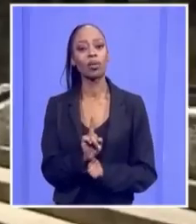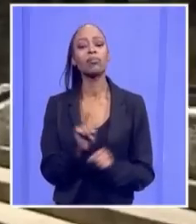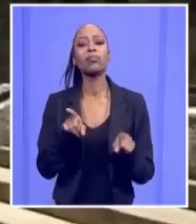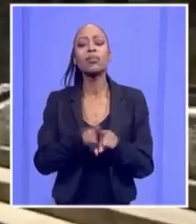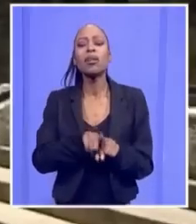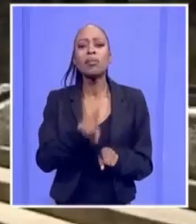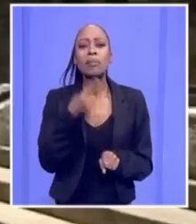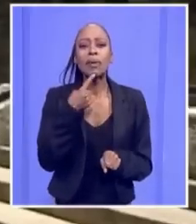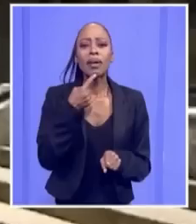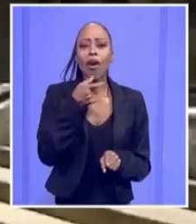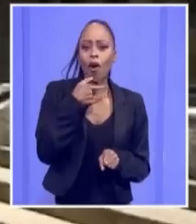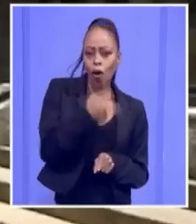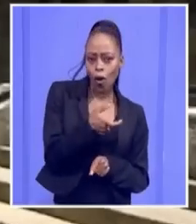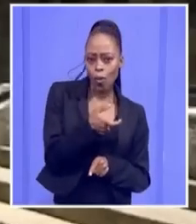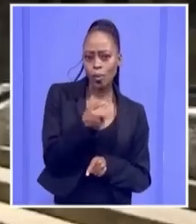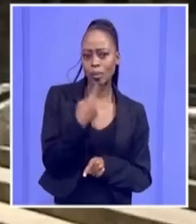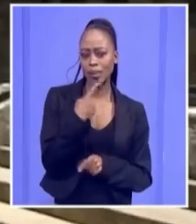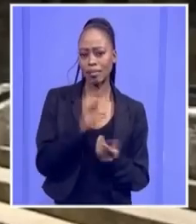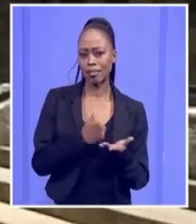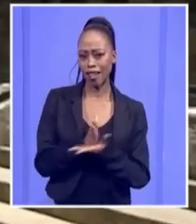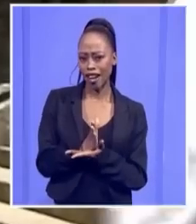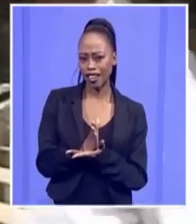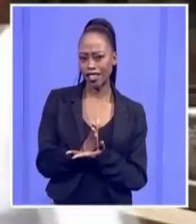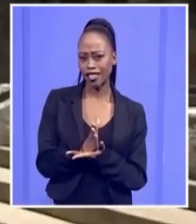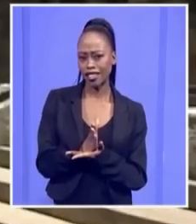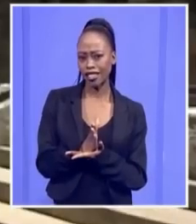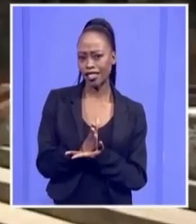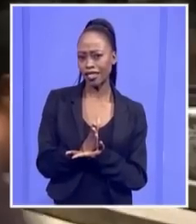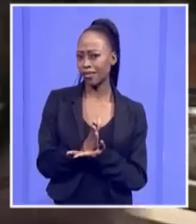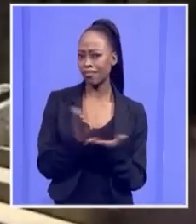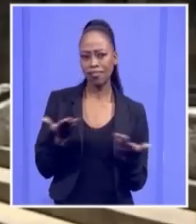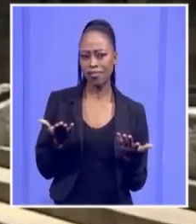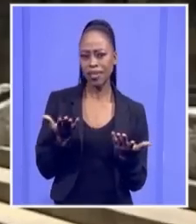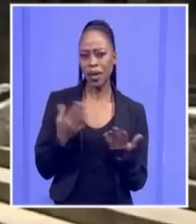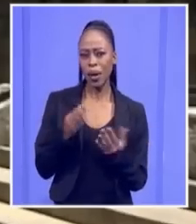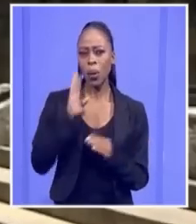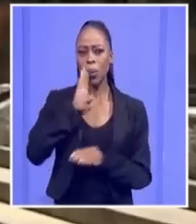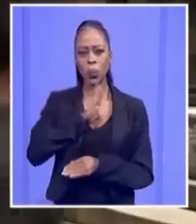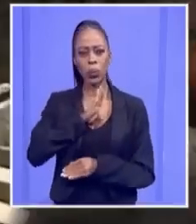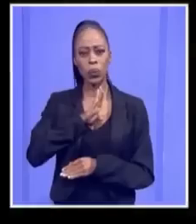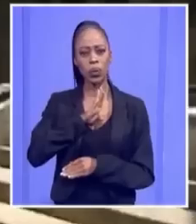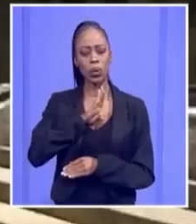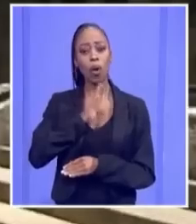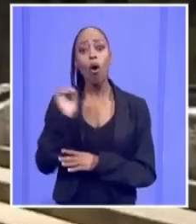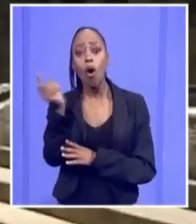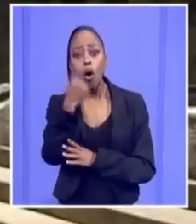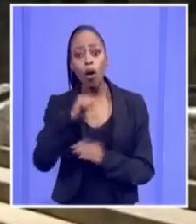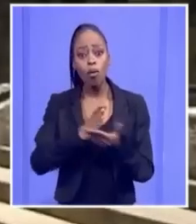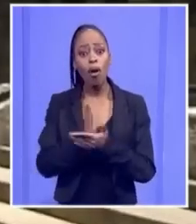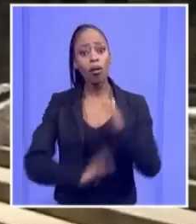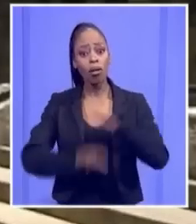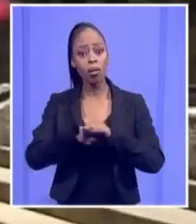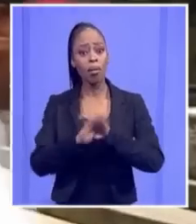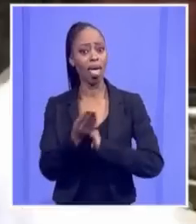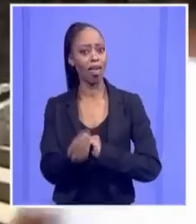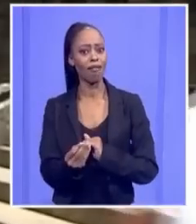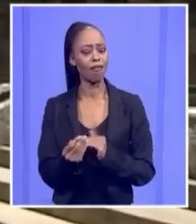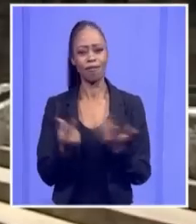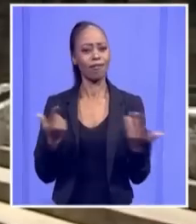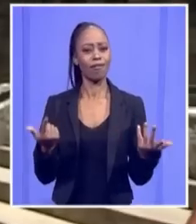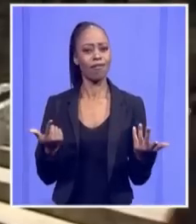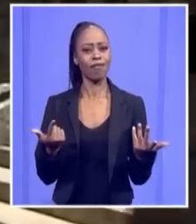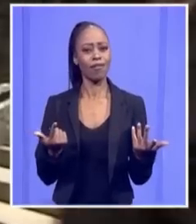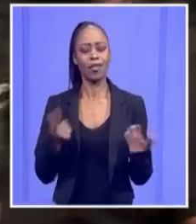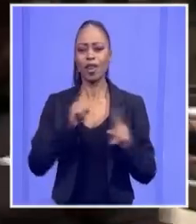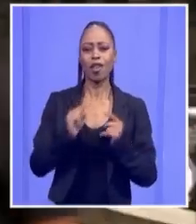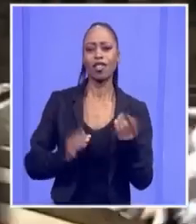said the rights are almost absolute, when we know that all our rights have got limitations except right to life. This is